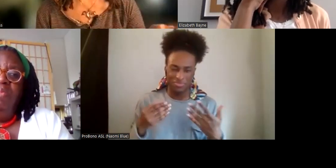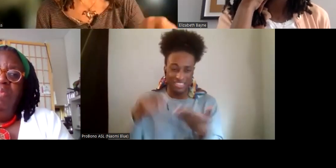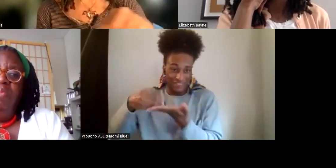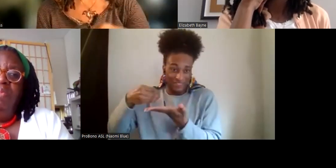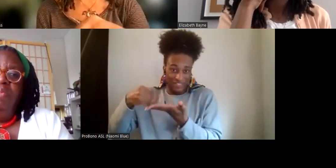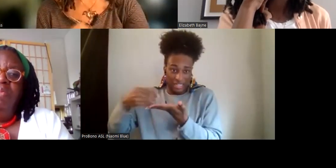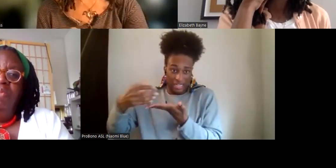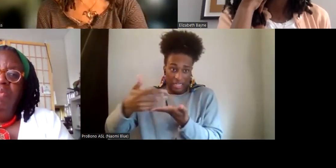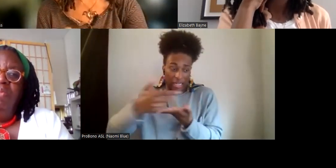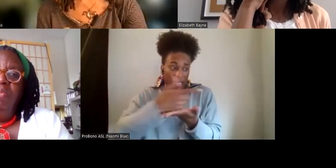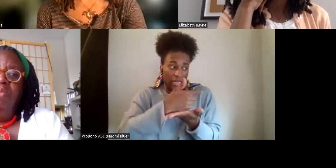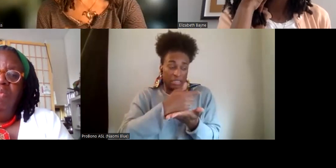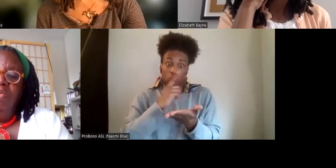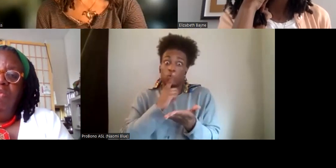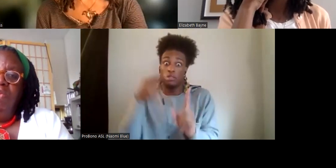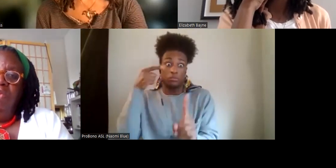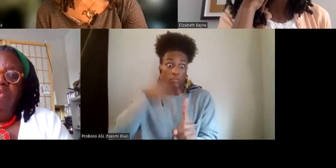portrayed and how are Black women